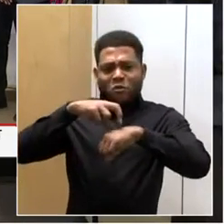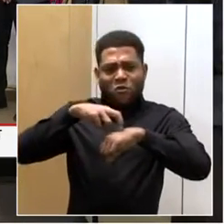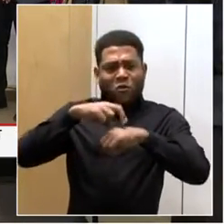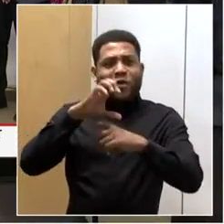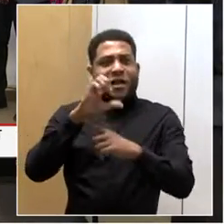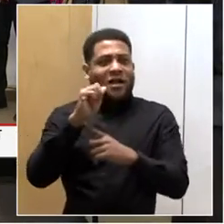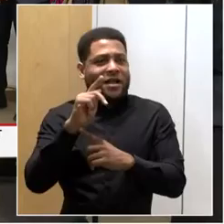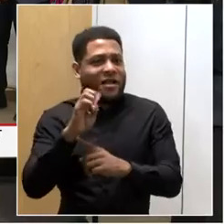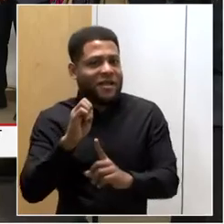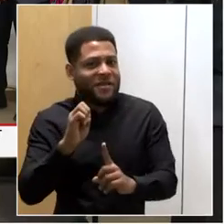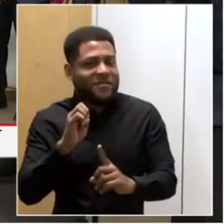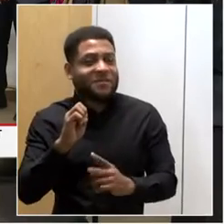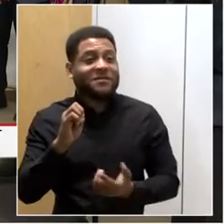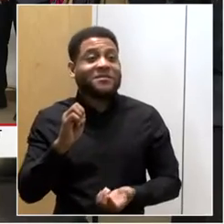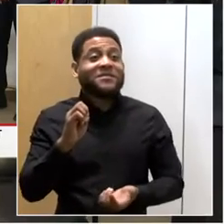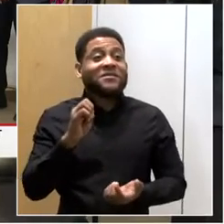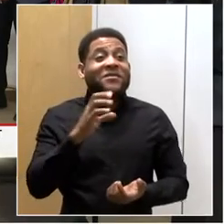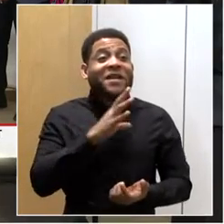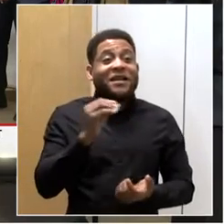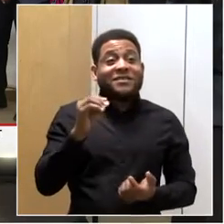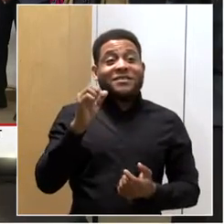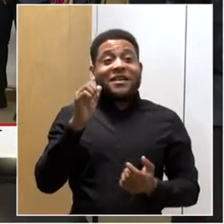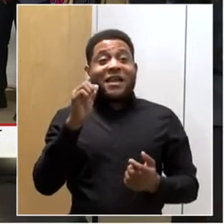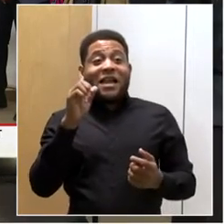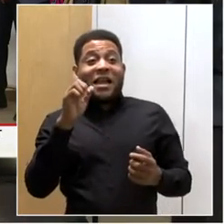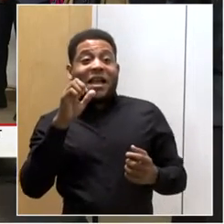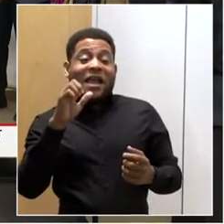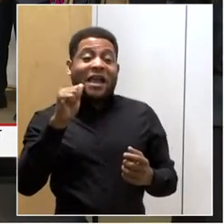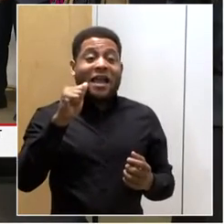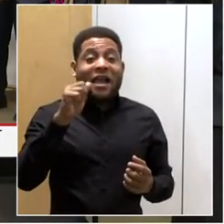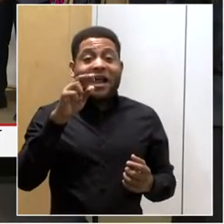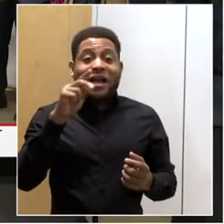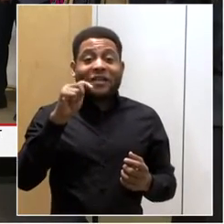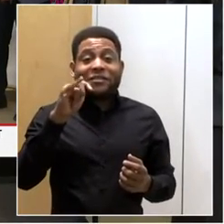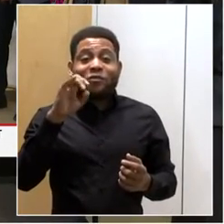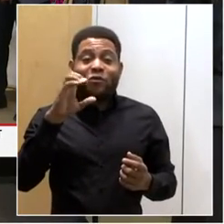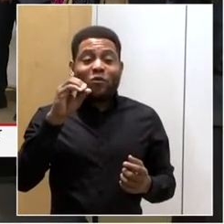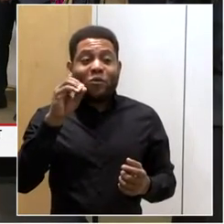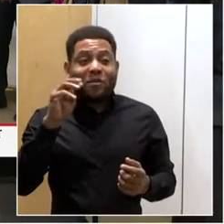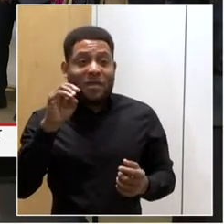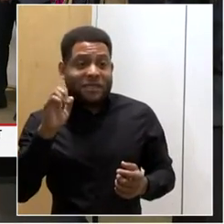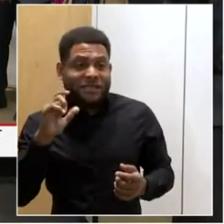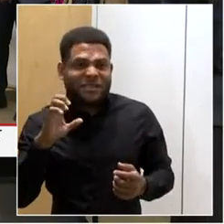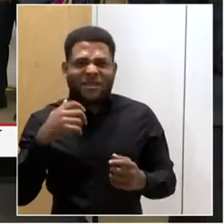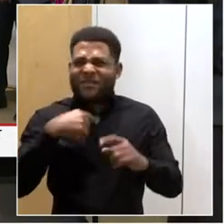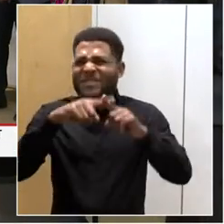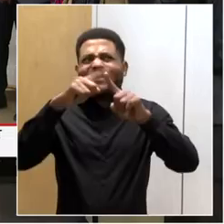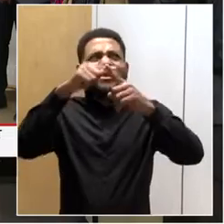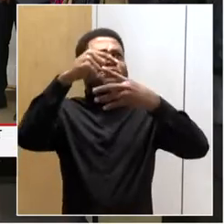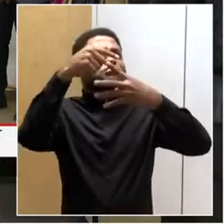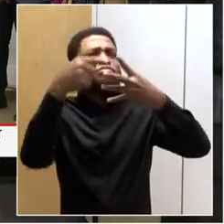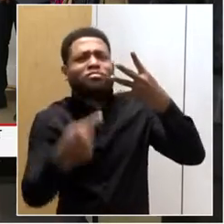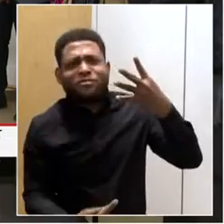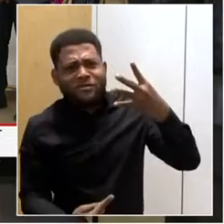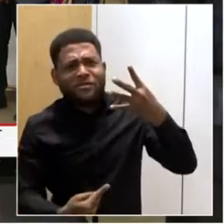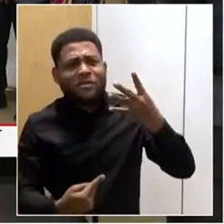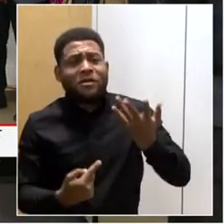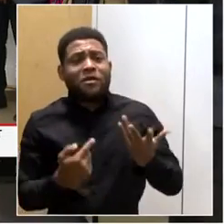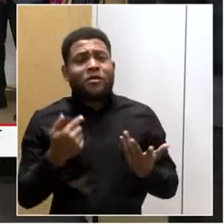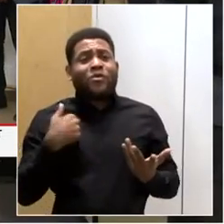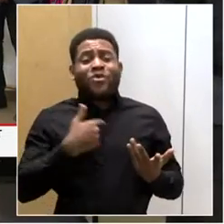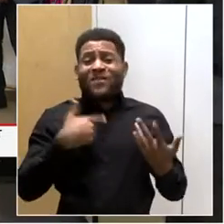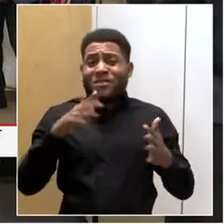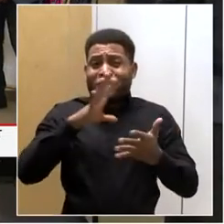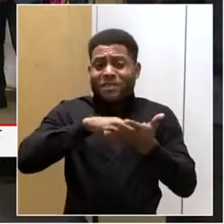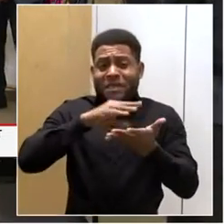And Artomatic as well, just most recently. And you know what we learned about pop-ups? And C from